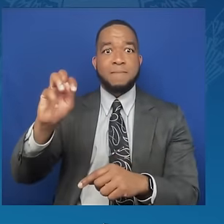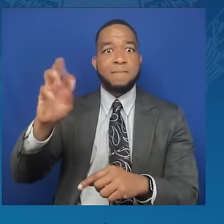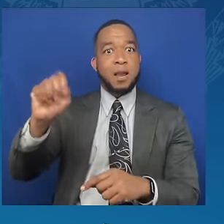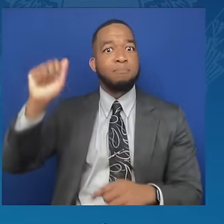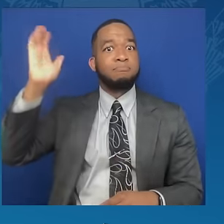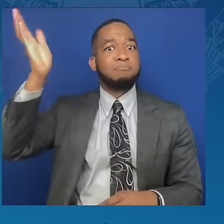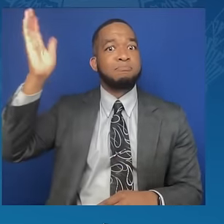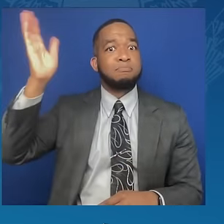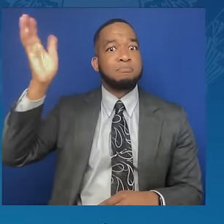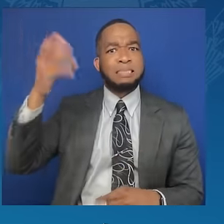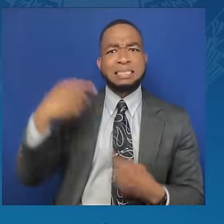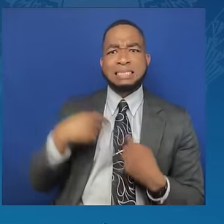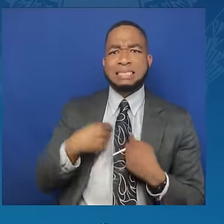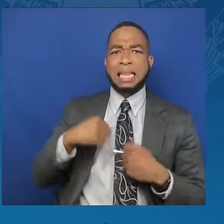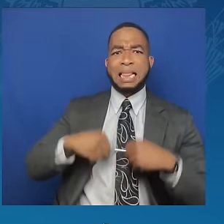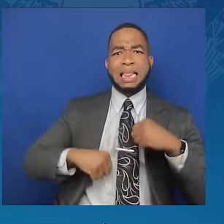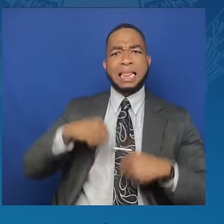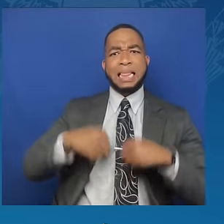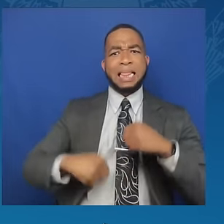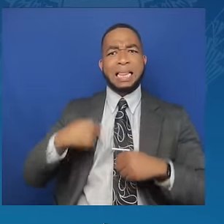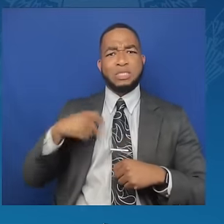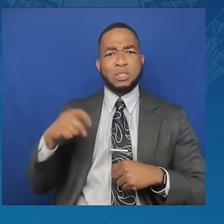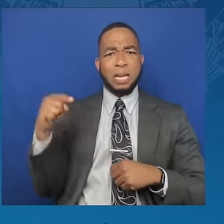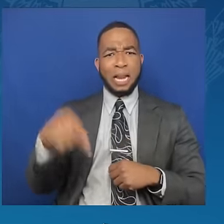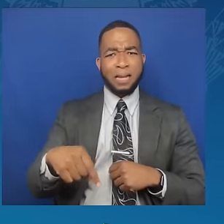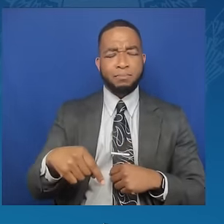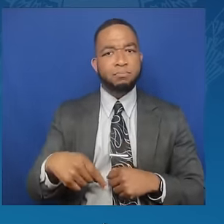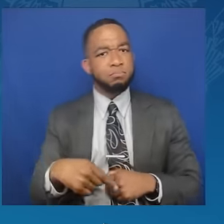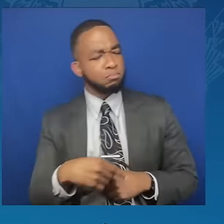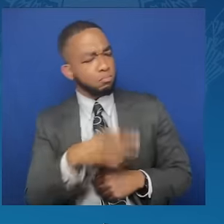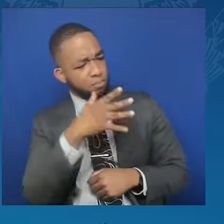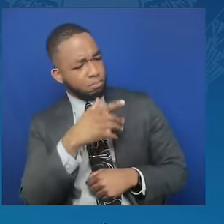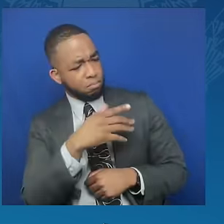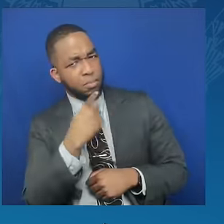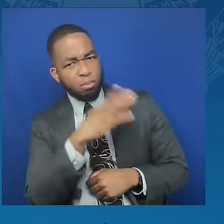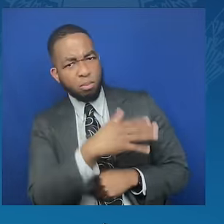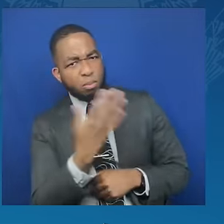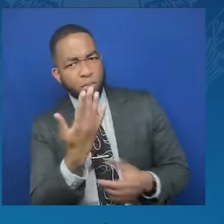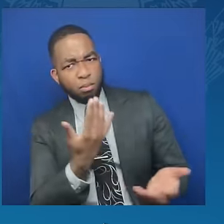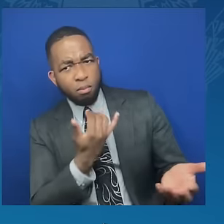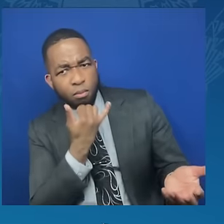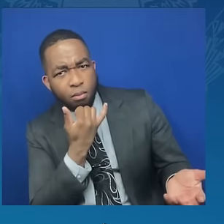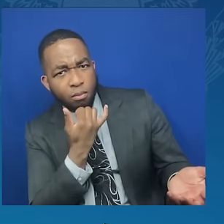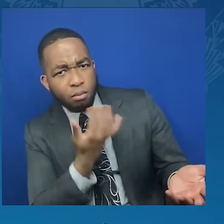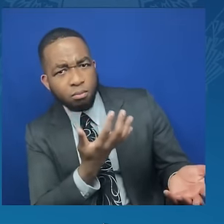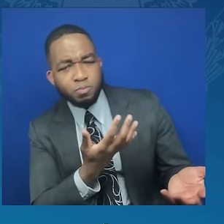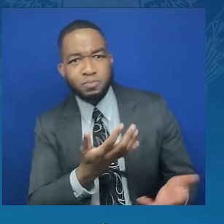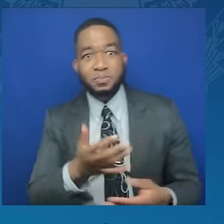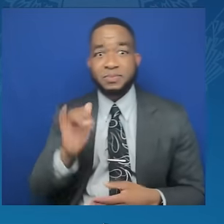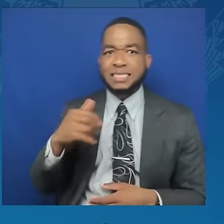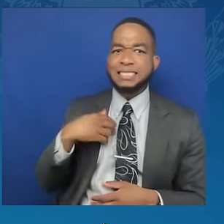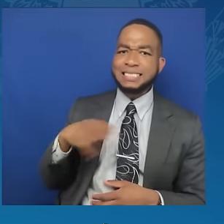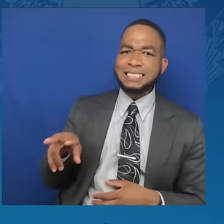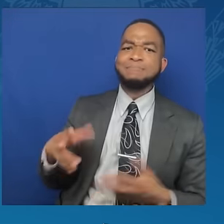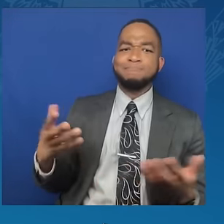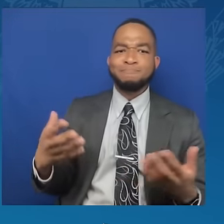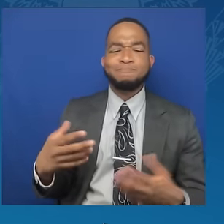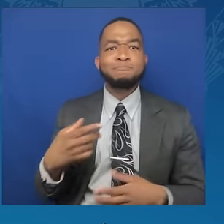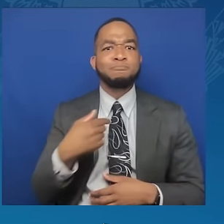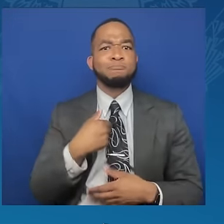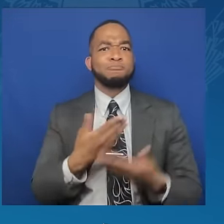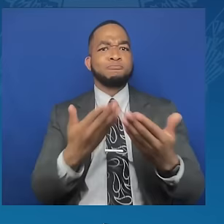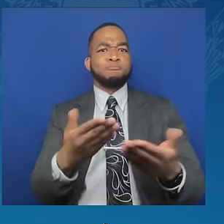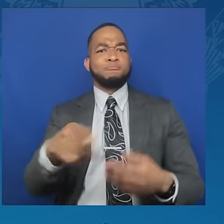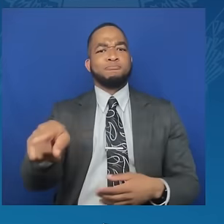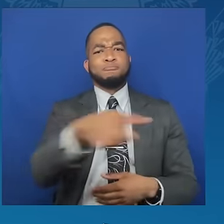My question to you today is, why can't we? Why can't we come together and fight and support the